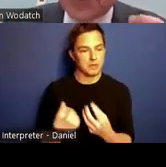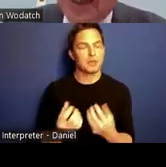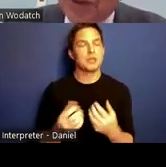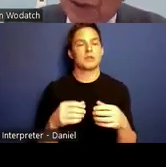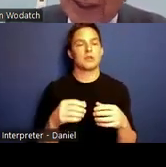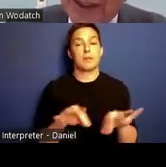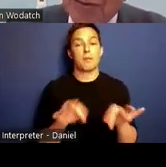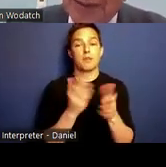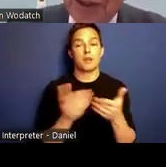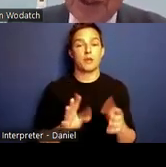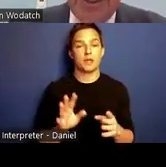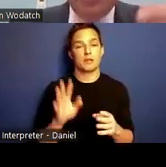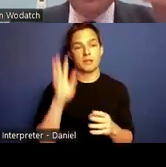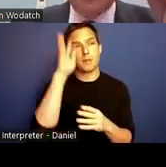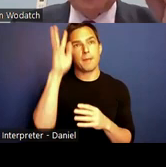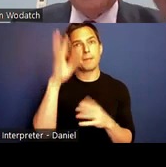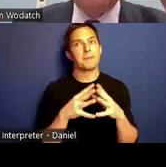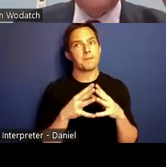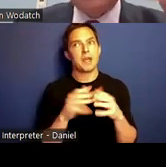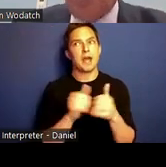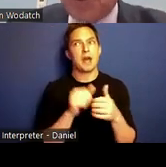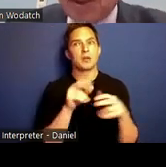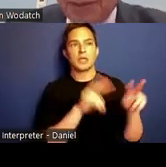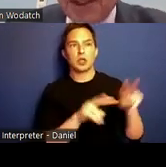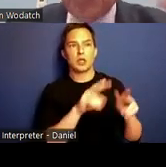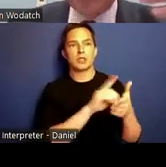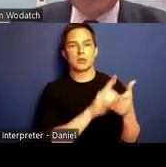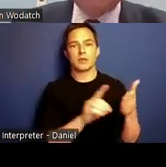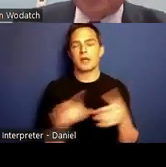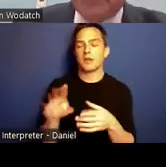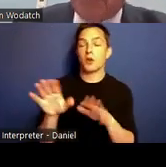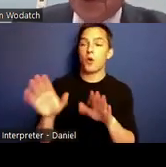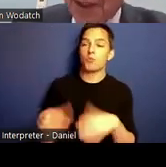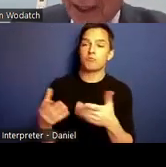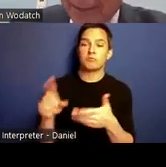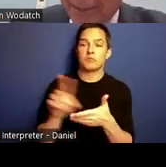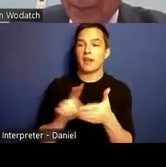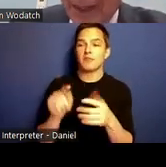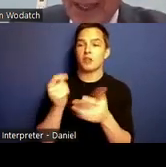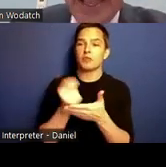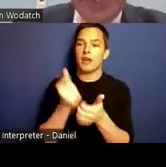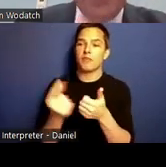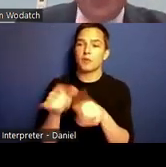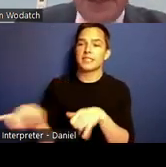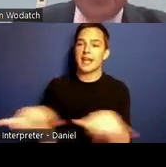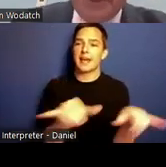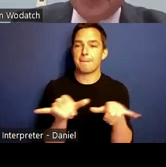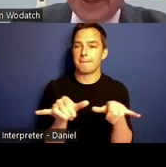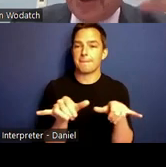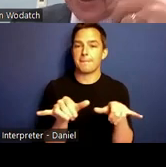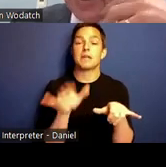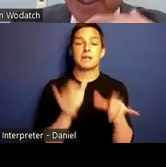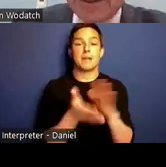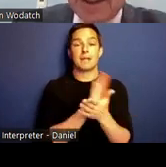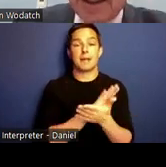up with was, how do you look at discrimination? There were people who said, oh, discrimination, you just have to treat everyone the same. That became